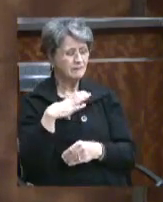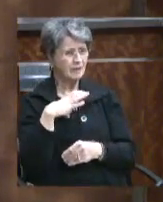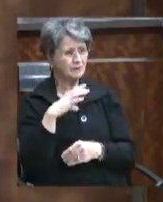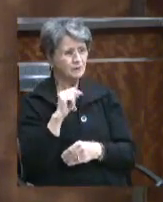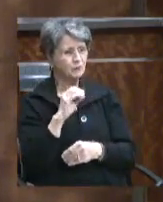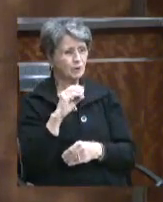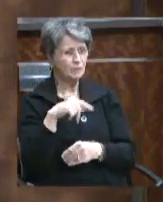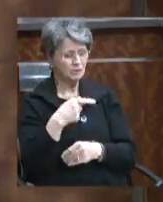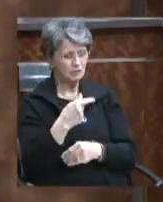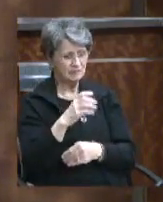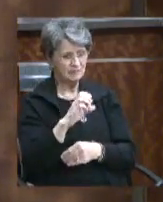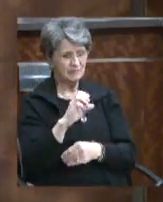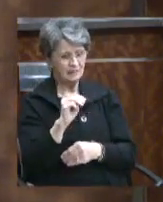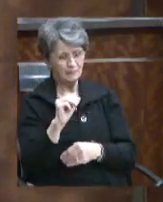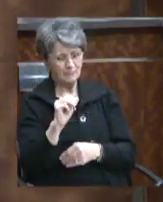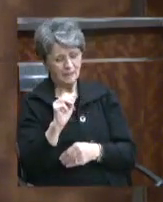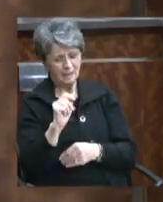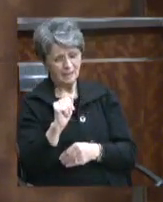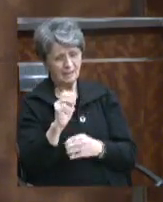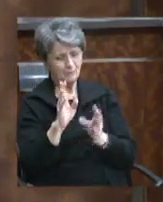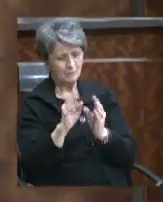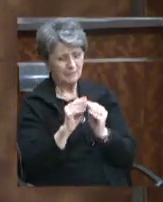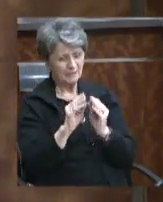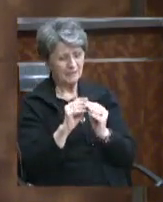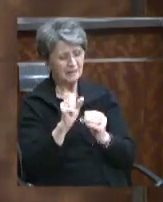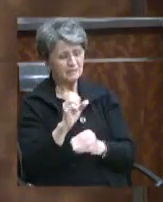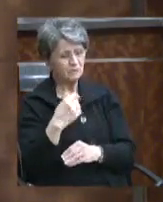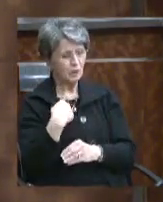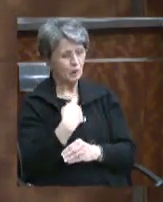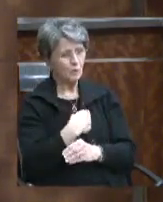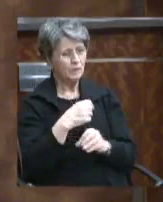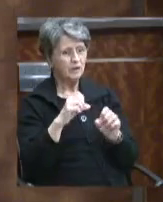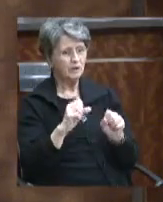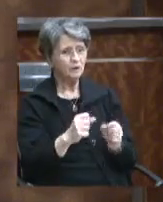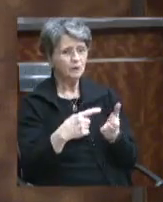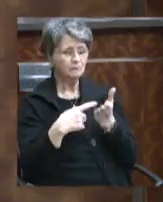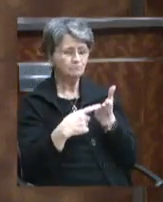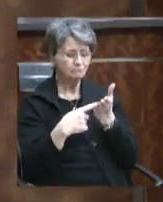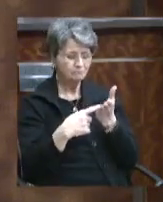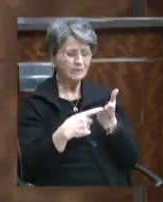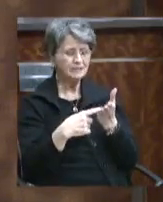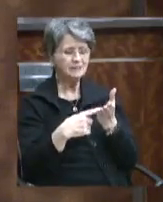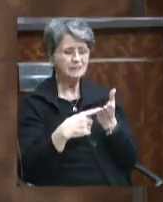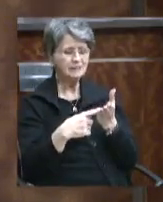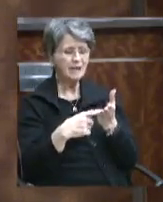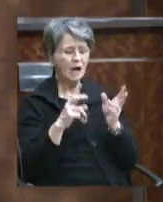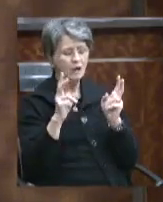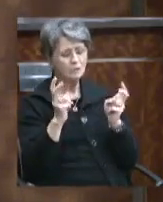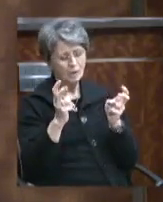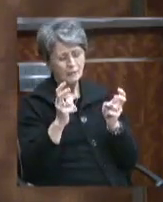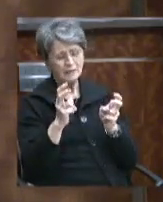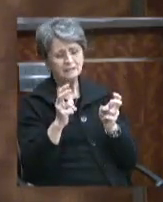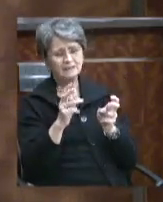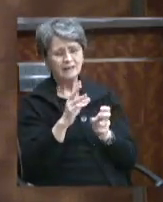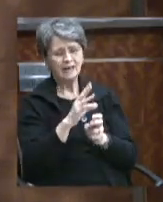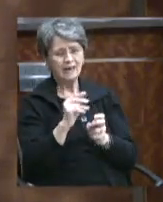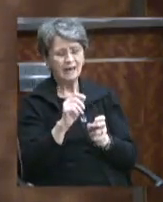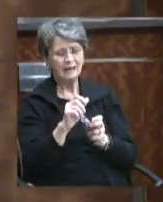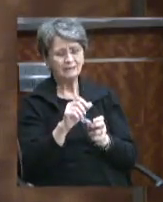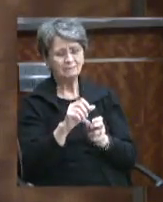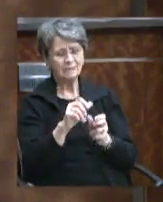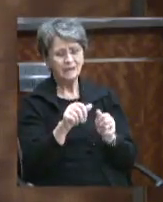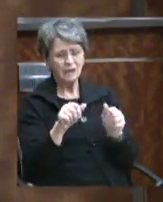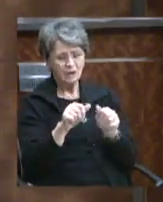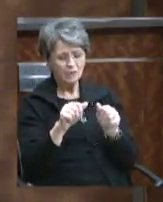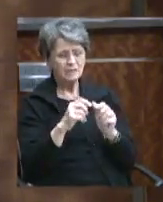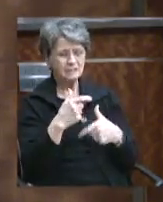PGCMA meeting so that we could talk about items and areas of interest between the